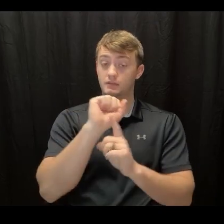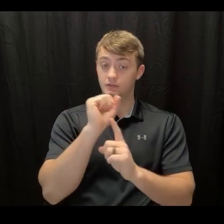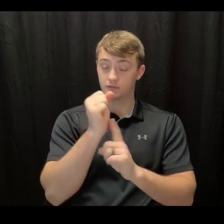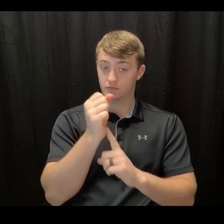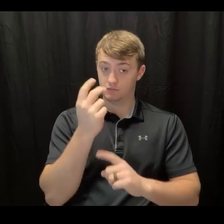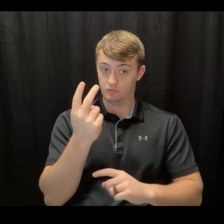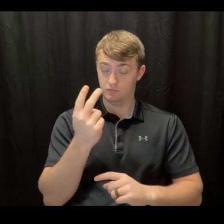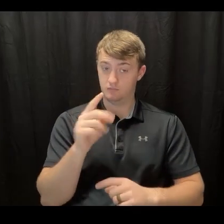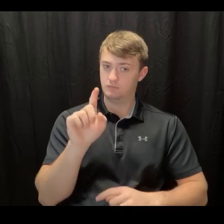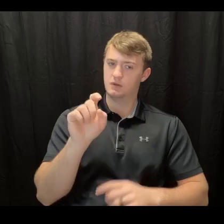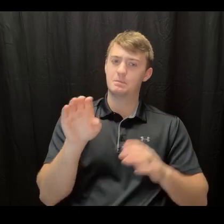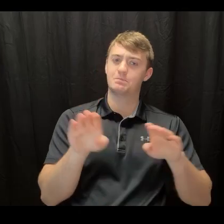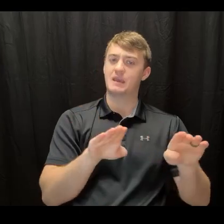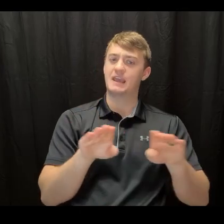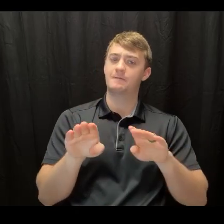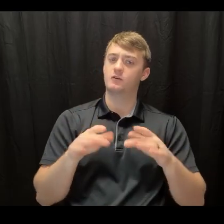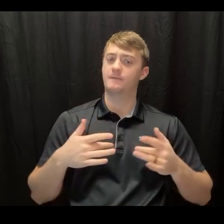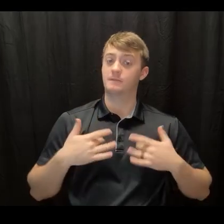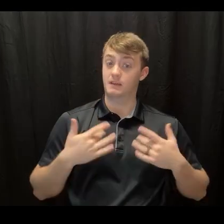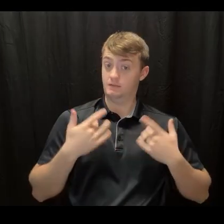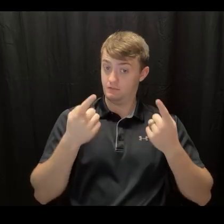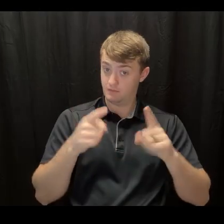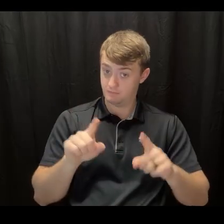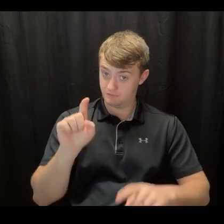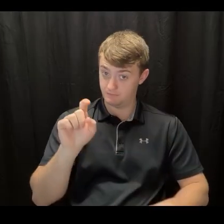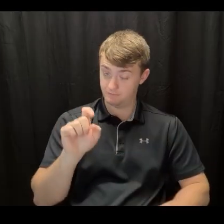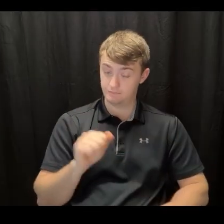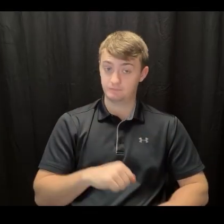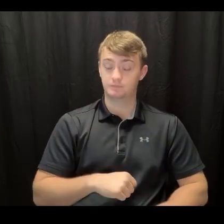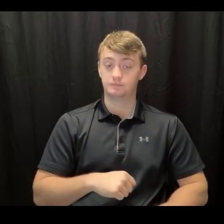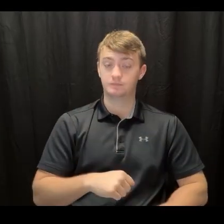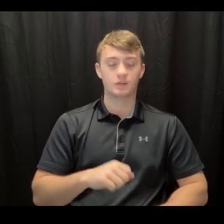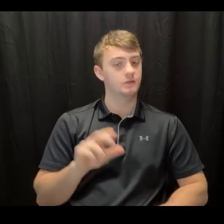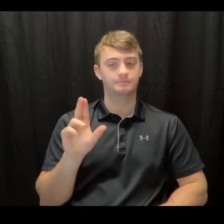In scenario 2, did a behavior event occur?